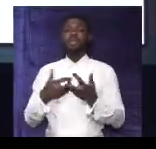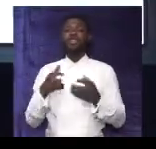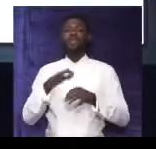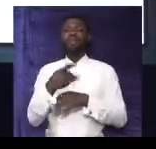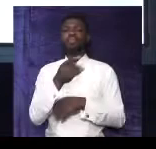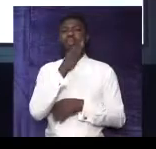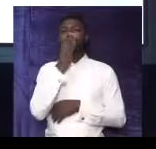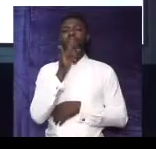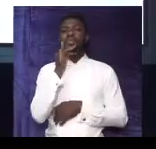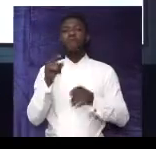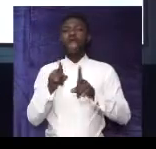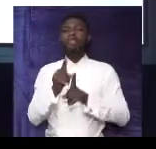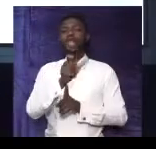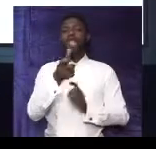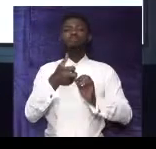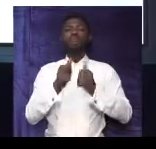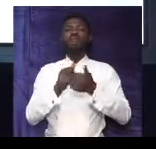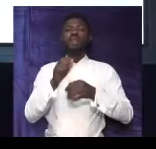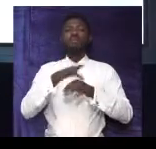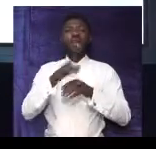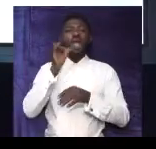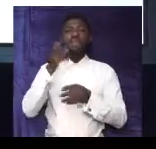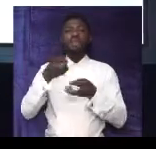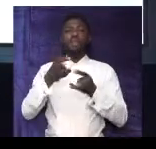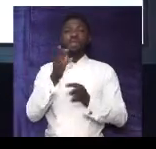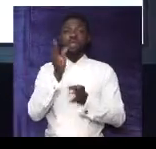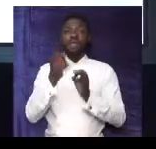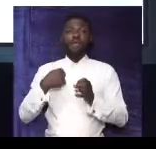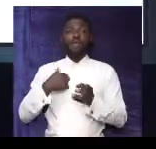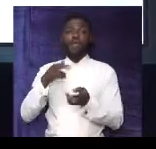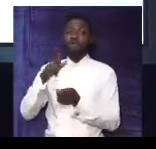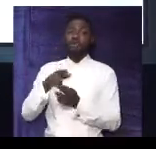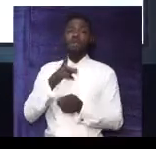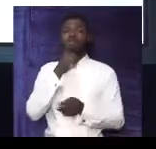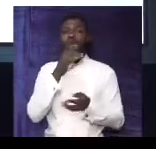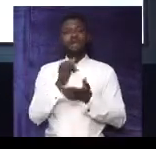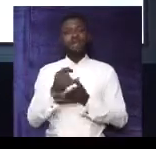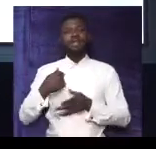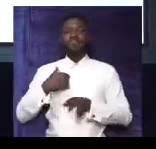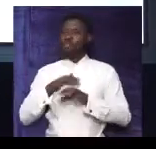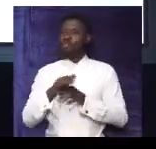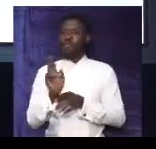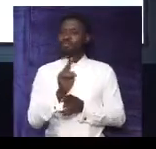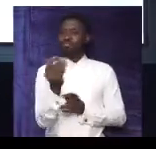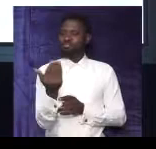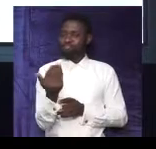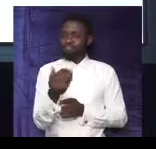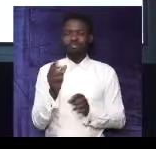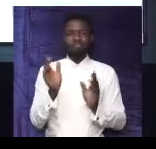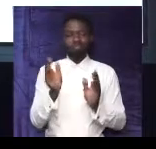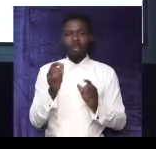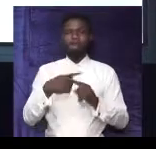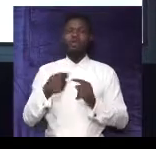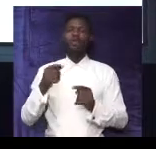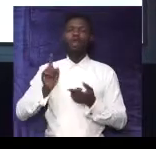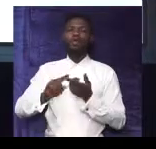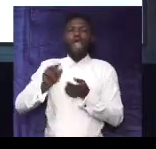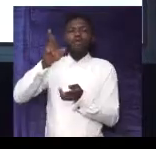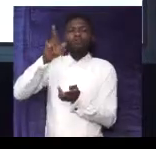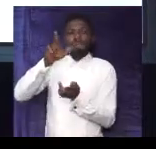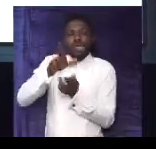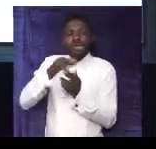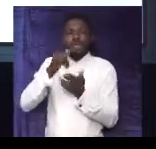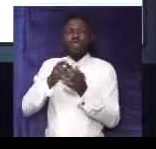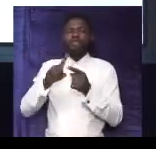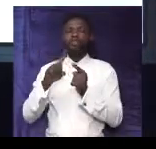farm, is also a problem in some way. And if we reduce, not that we should not use those machines, but we should reduce